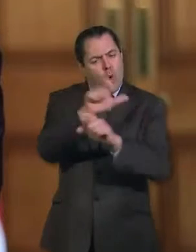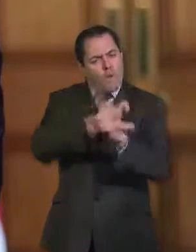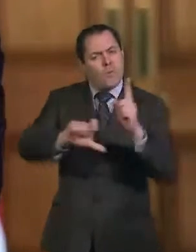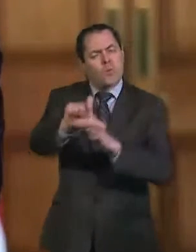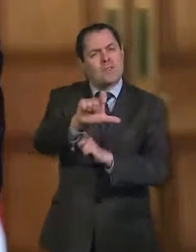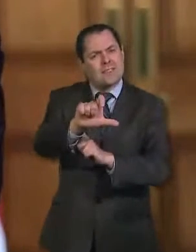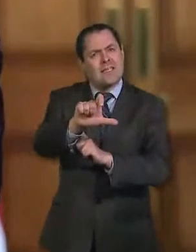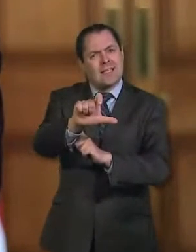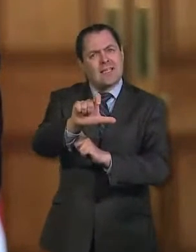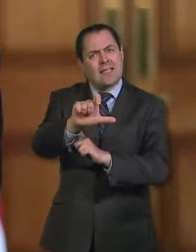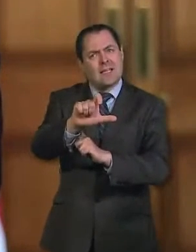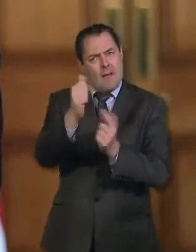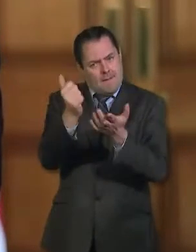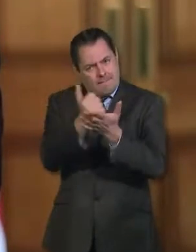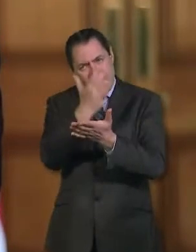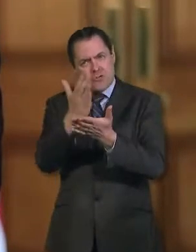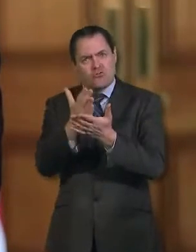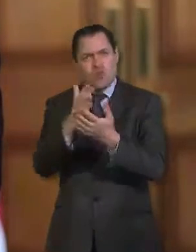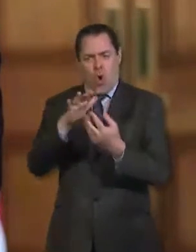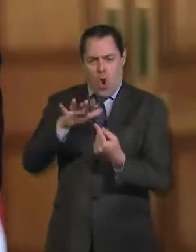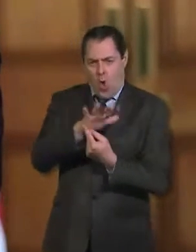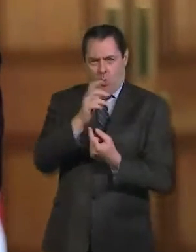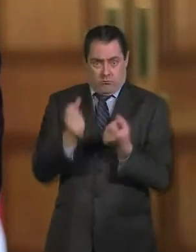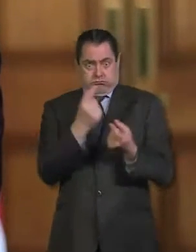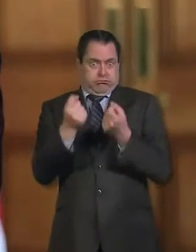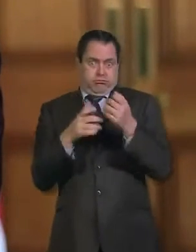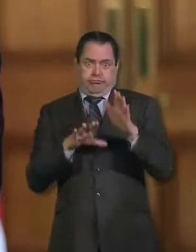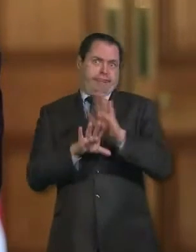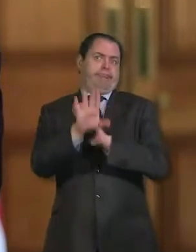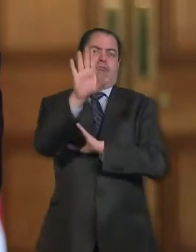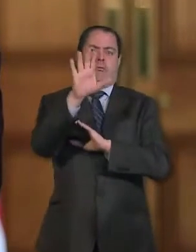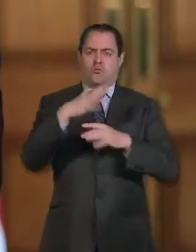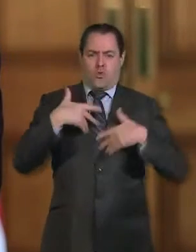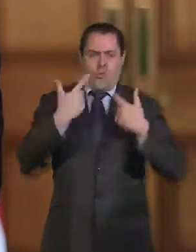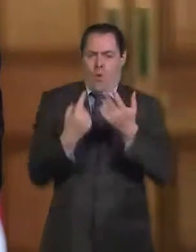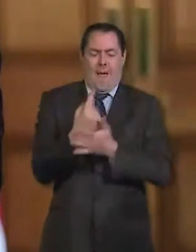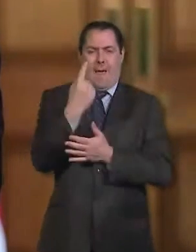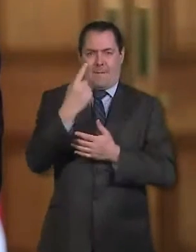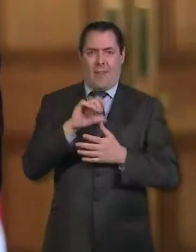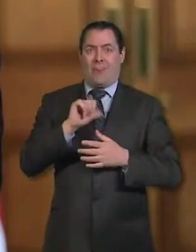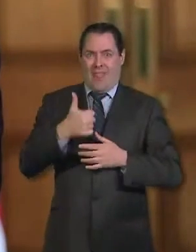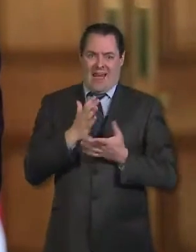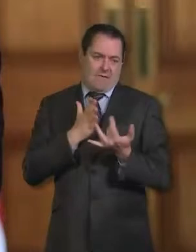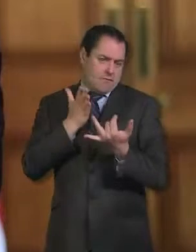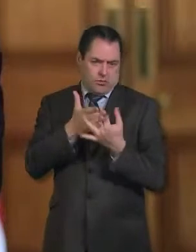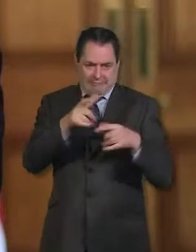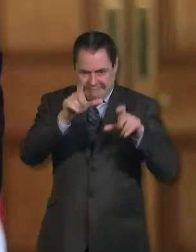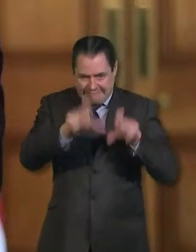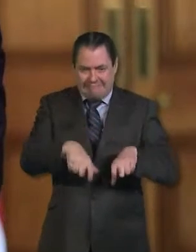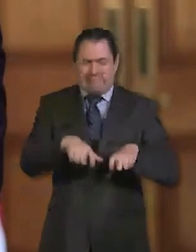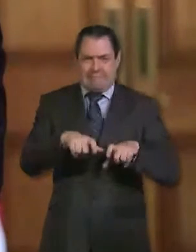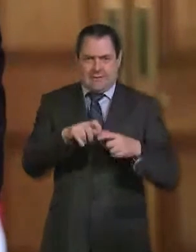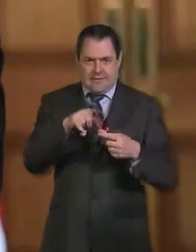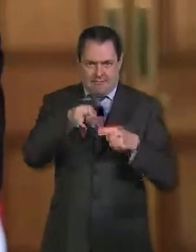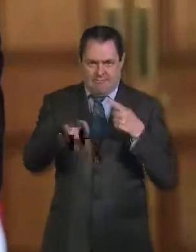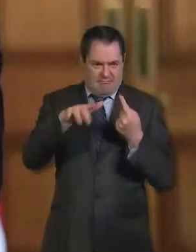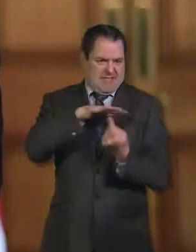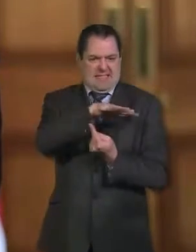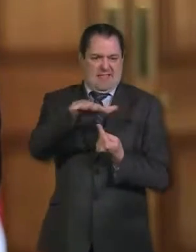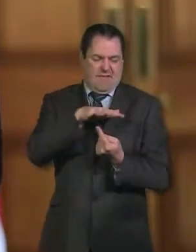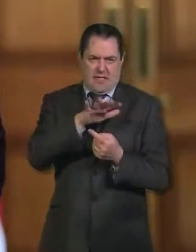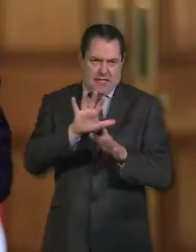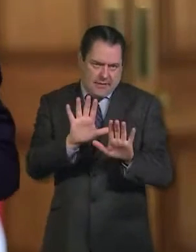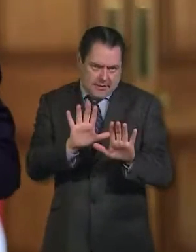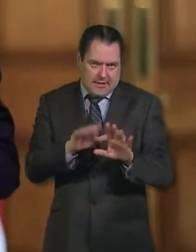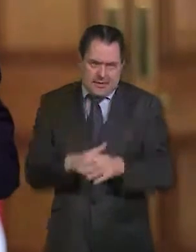local flare-ups that would then require us to take more specific targeted action across a whole area,